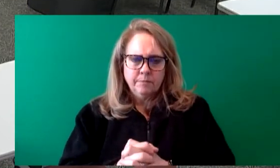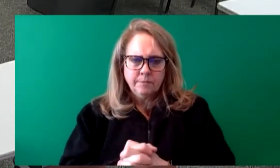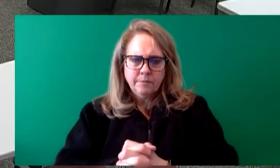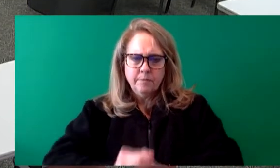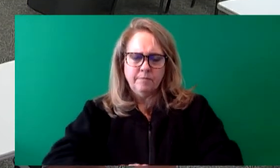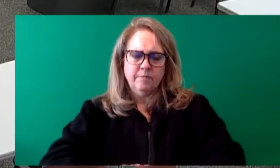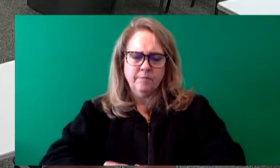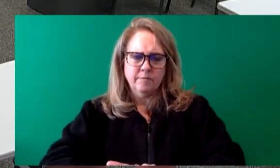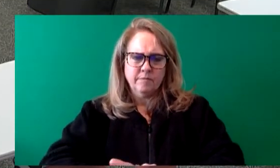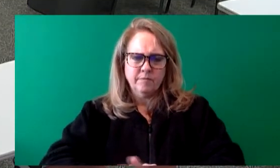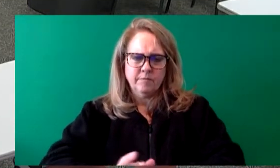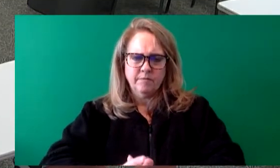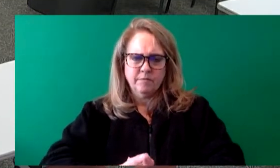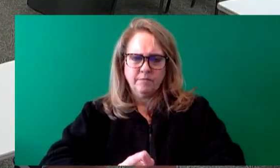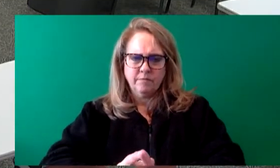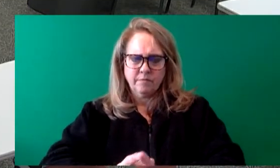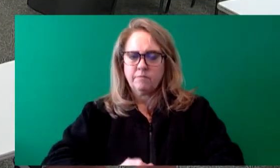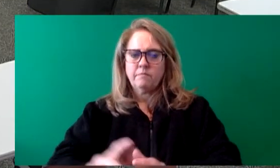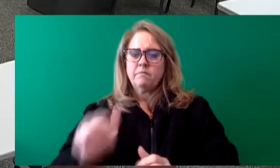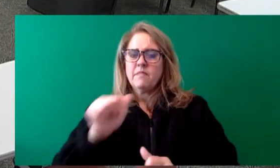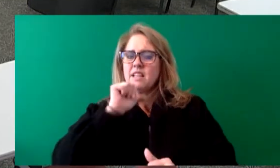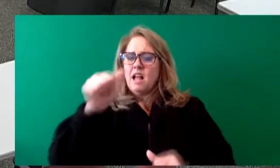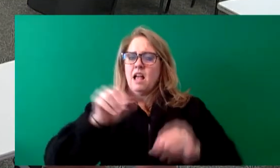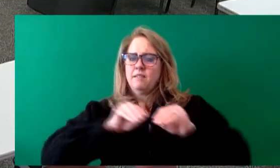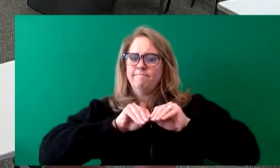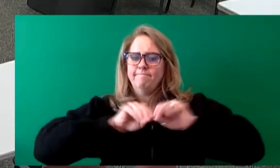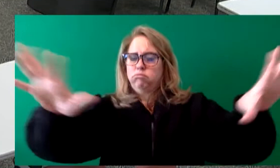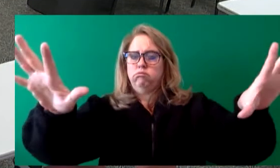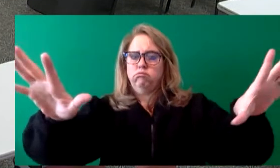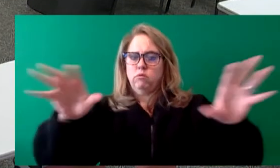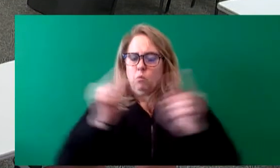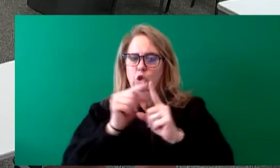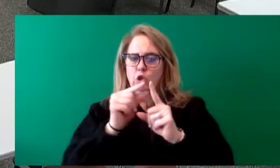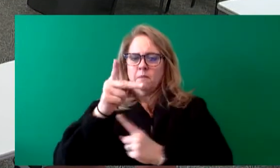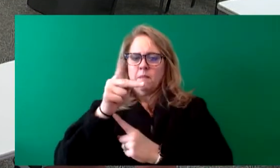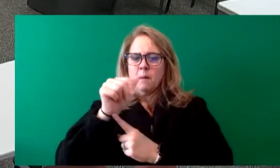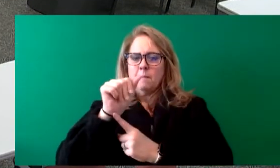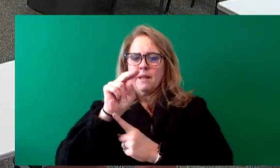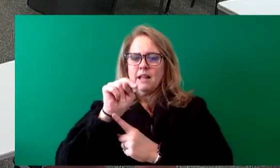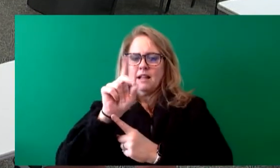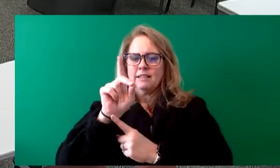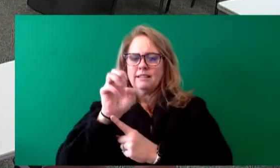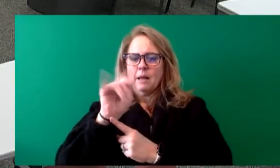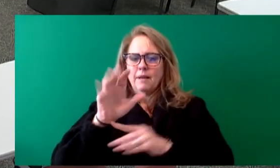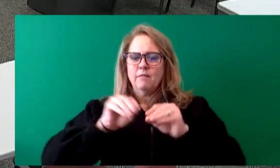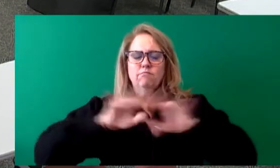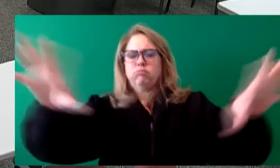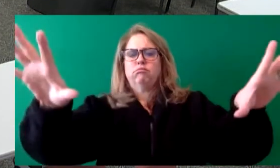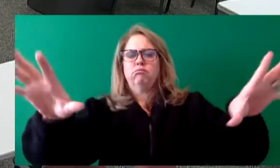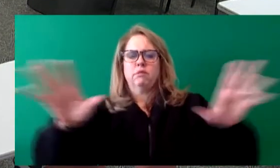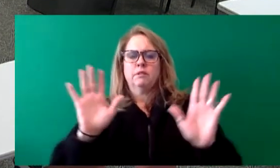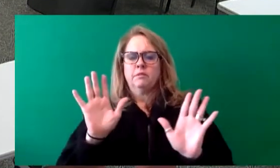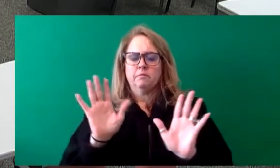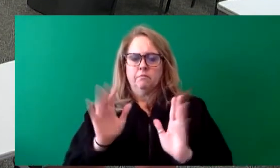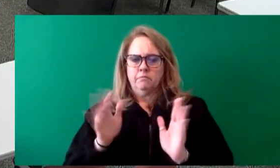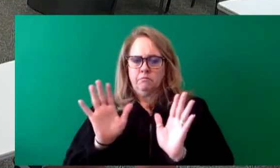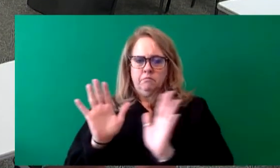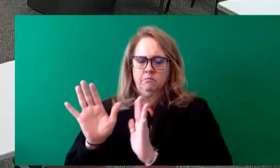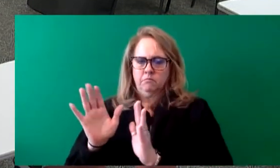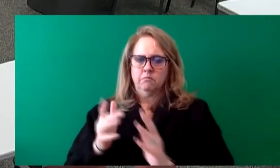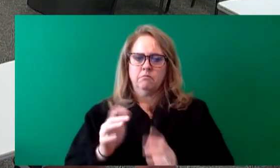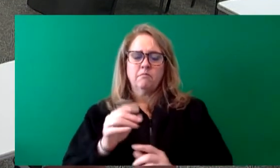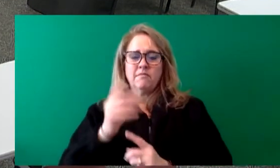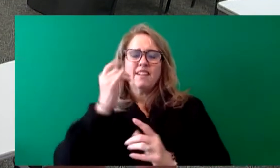right out of the gate, just like we don't have numbers of deaths from polio or something when you land there, because it's not the threat that it was